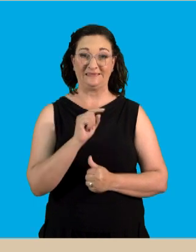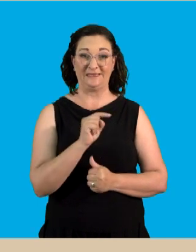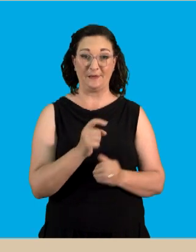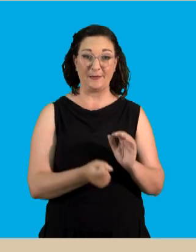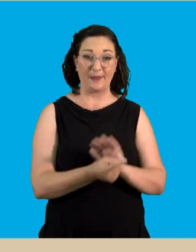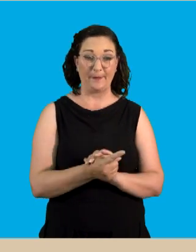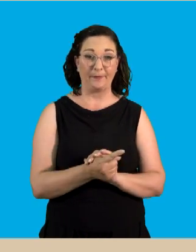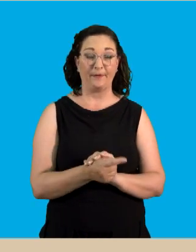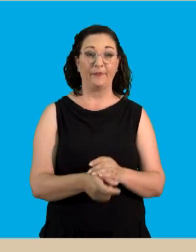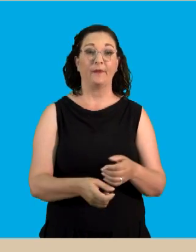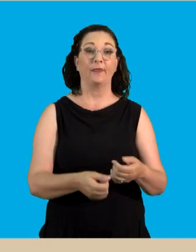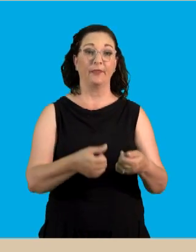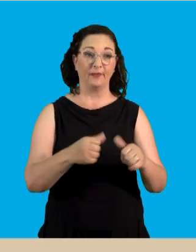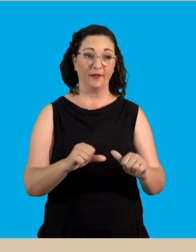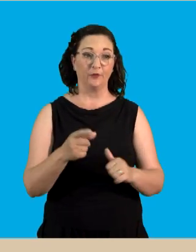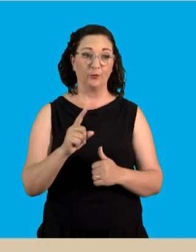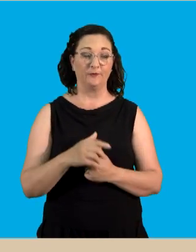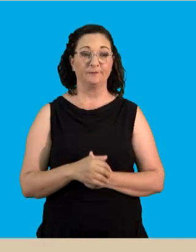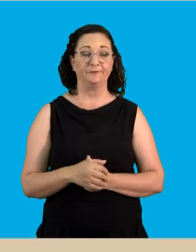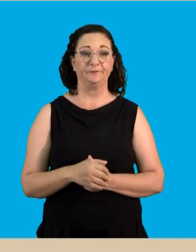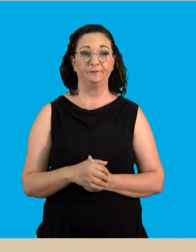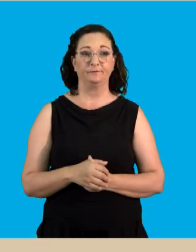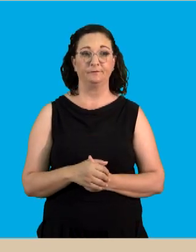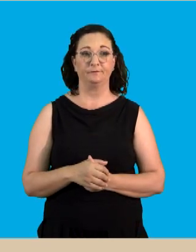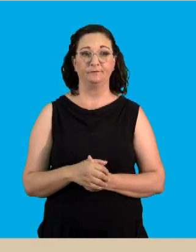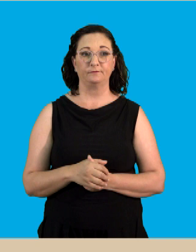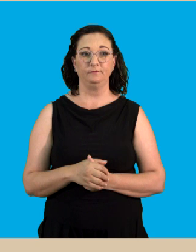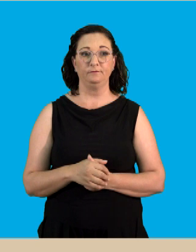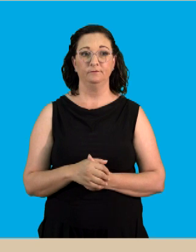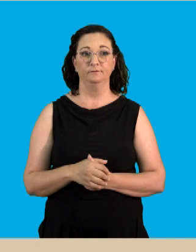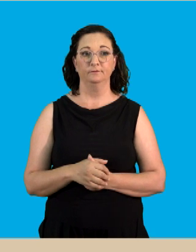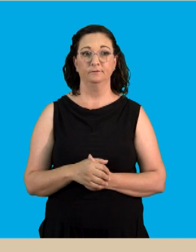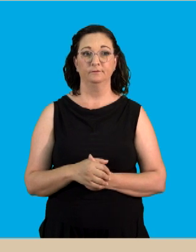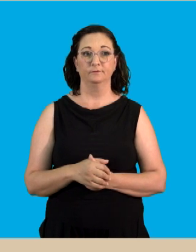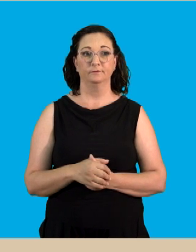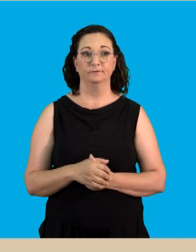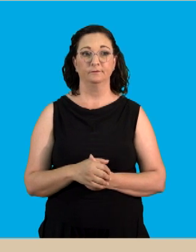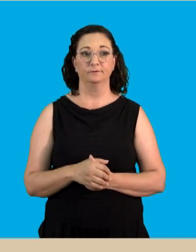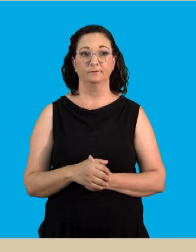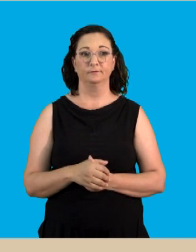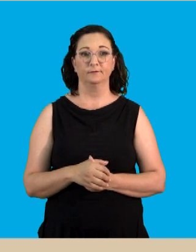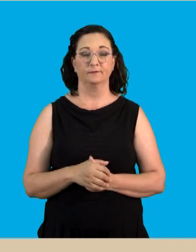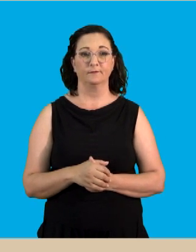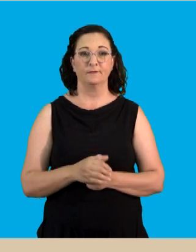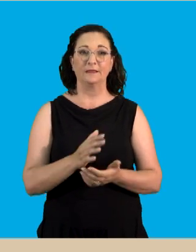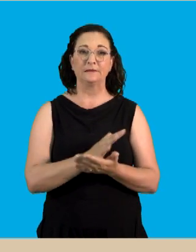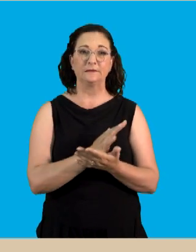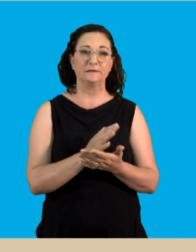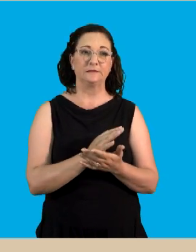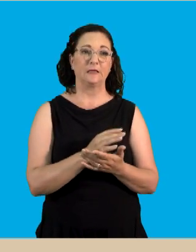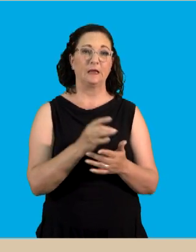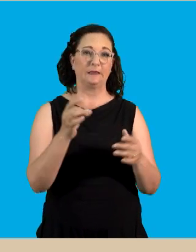Okay, when this happens, some stars or some galaxies during the process,